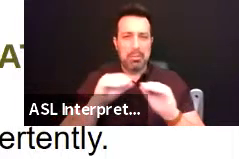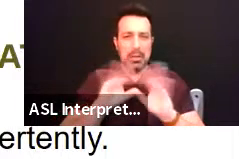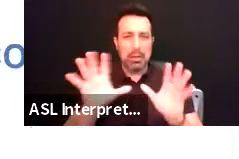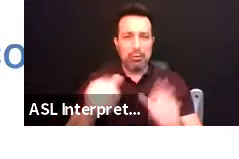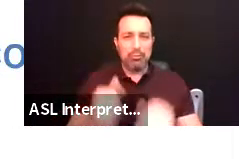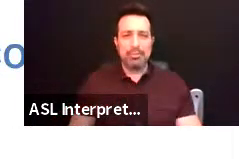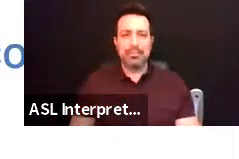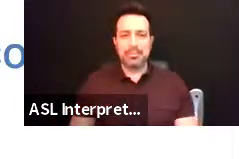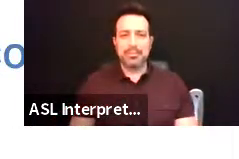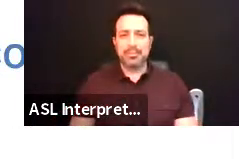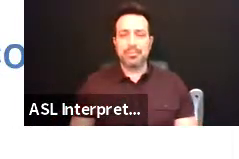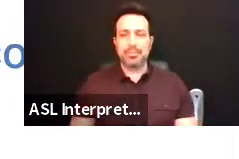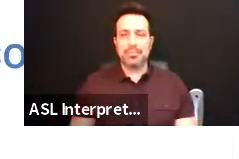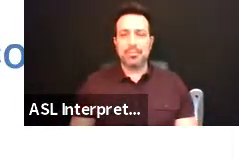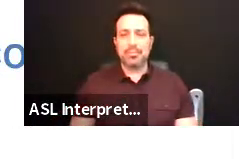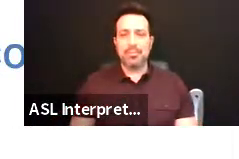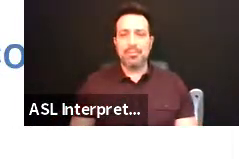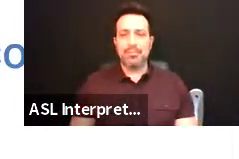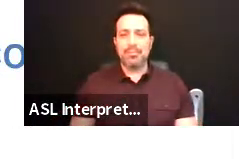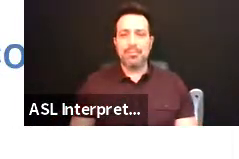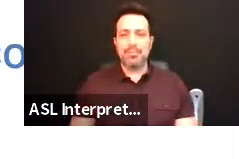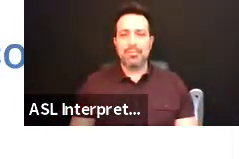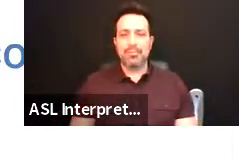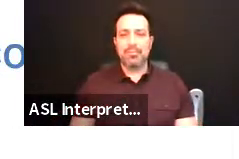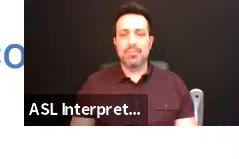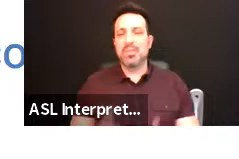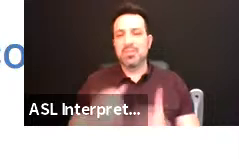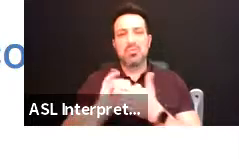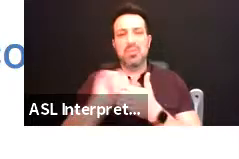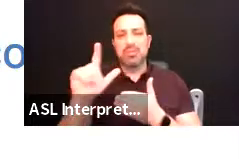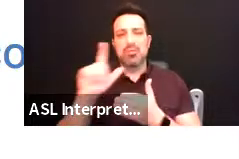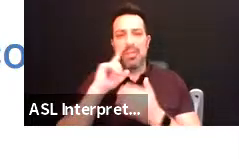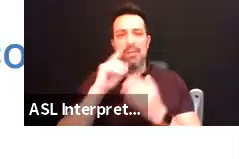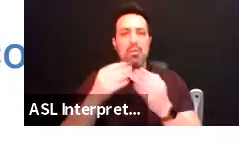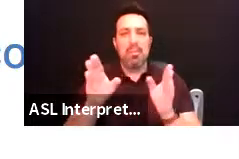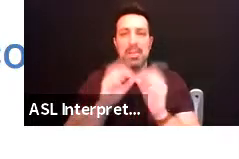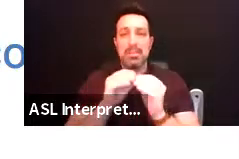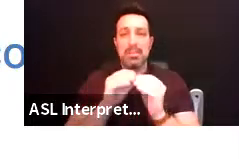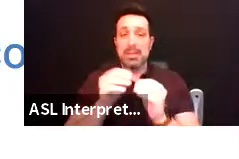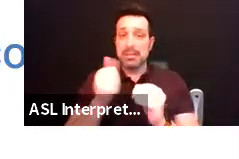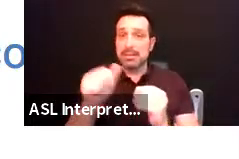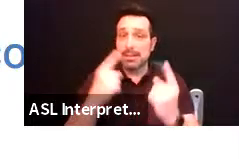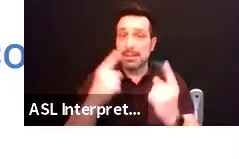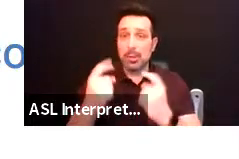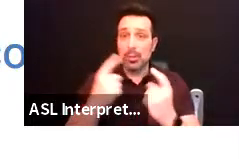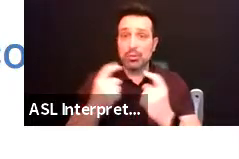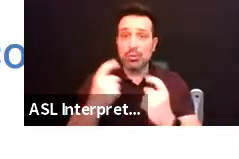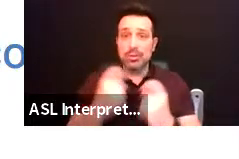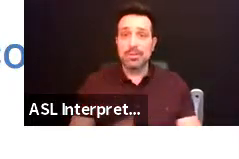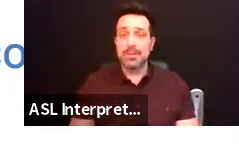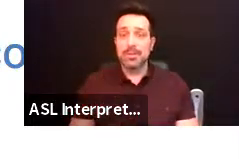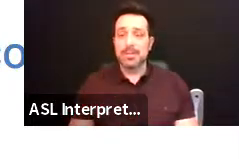sense. If you have, so that's all I have on public meetings. Does anybody have any questions?